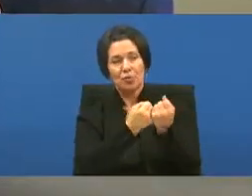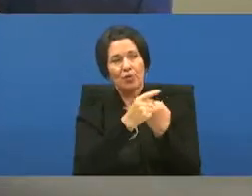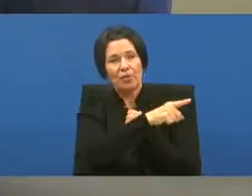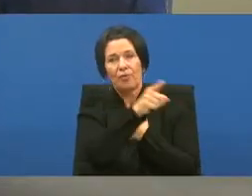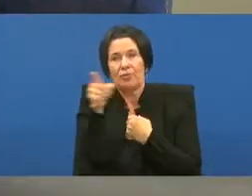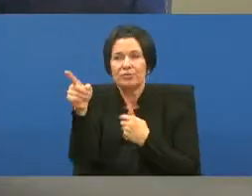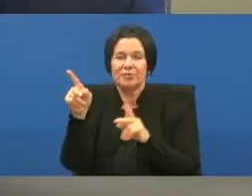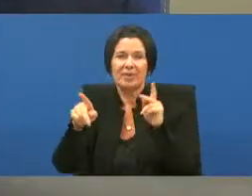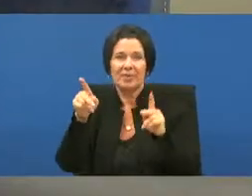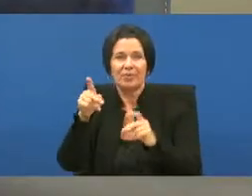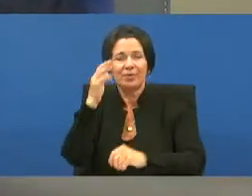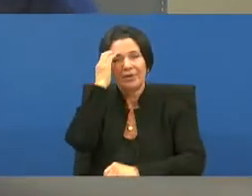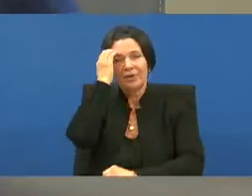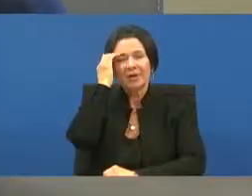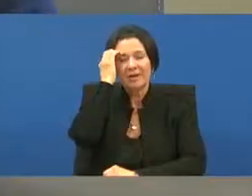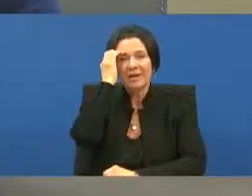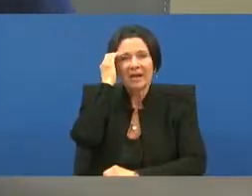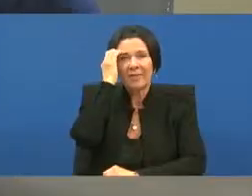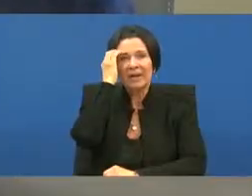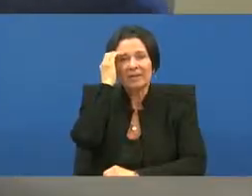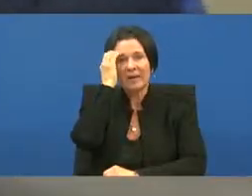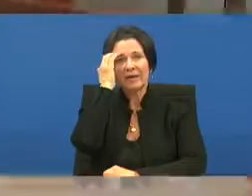everybody listening today. Thank you.